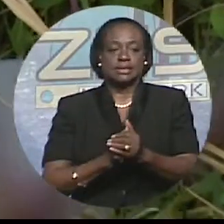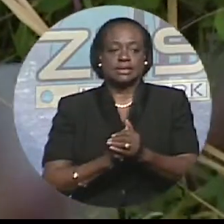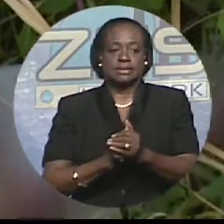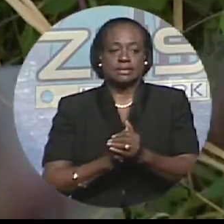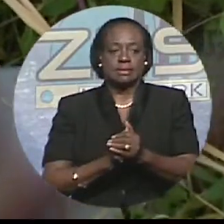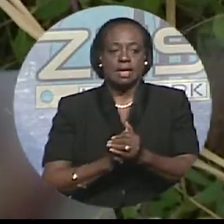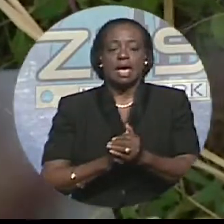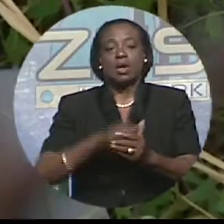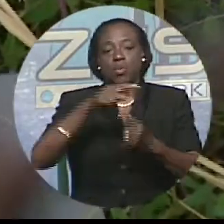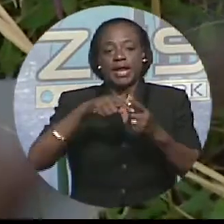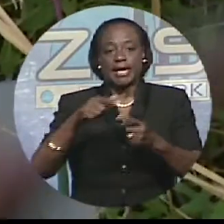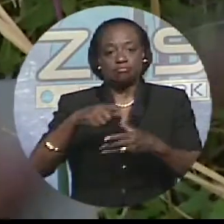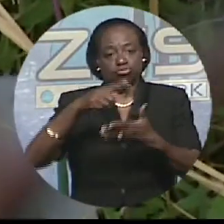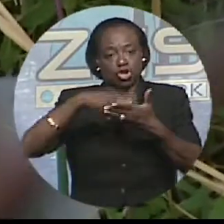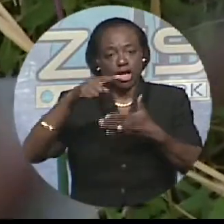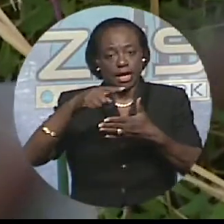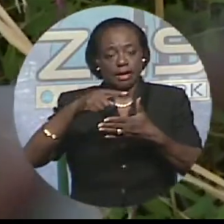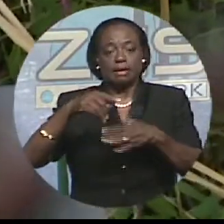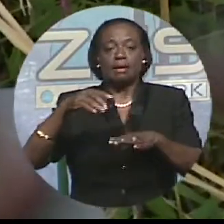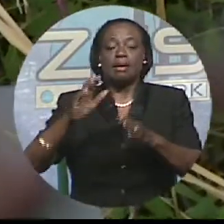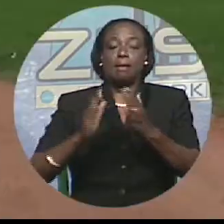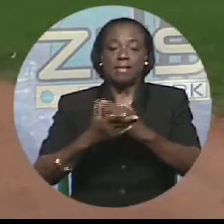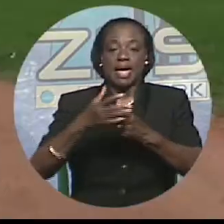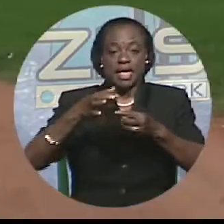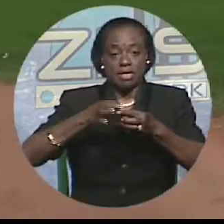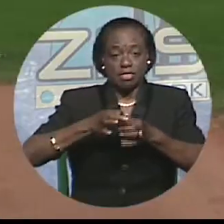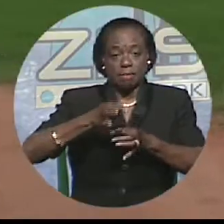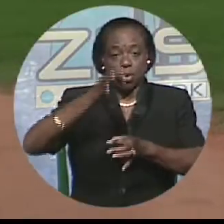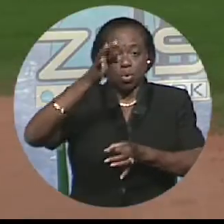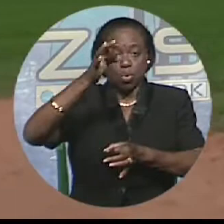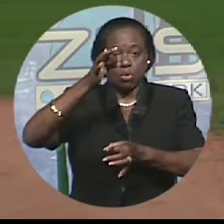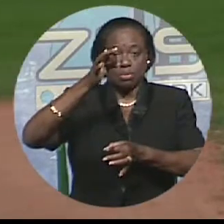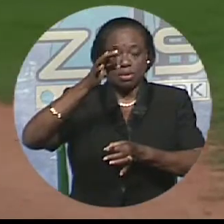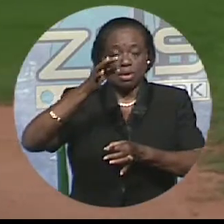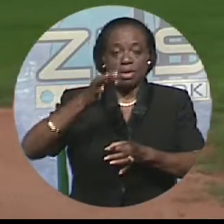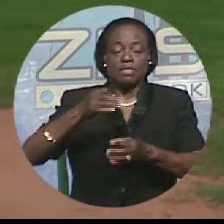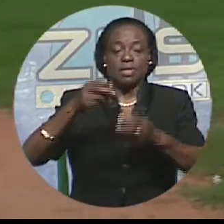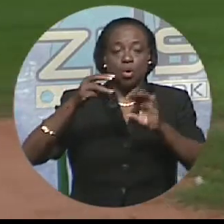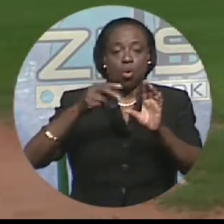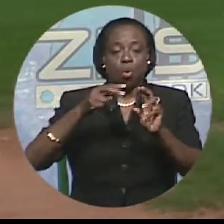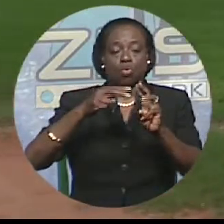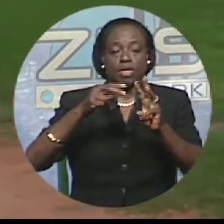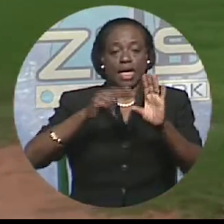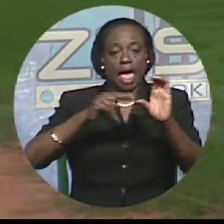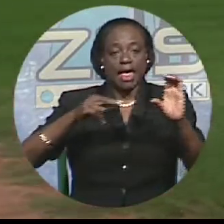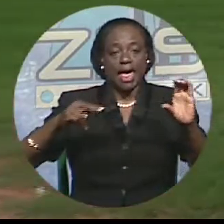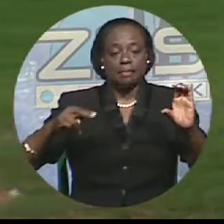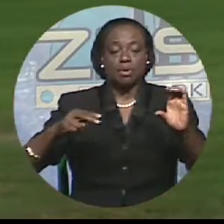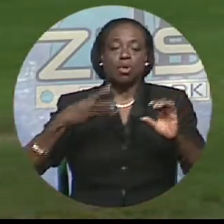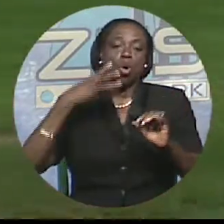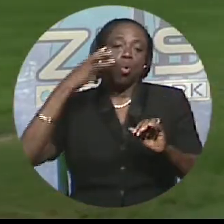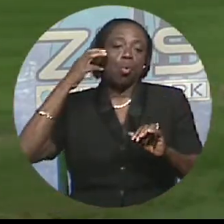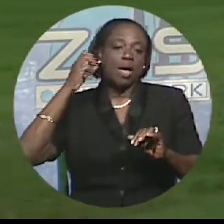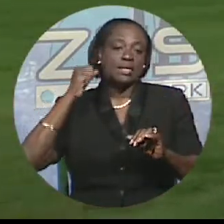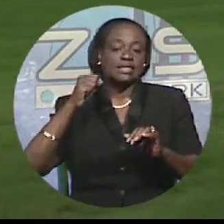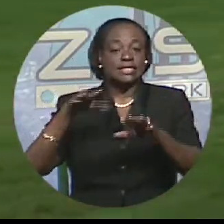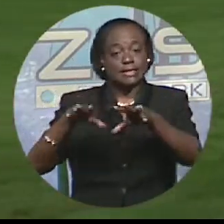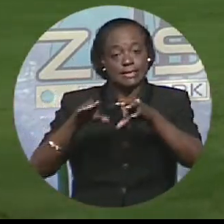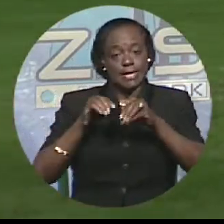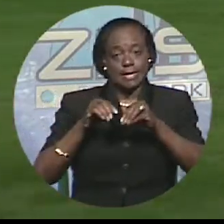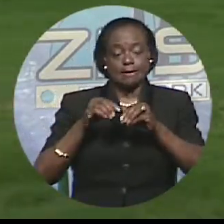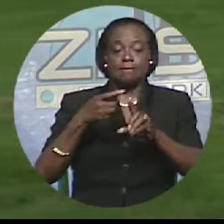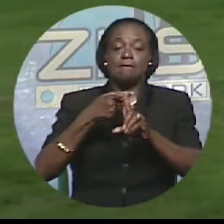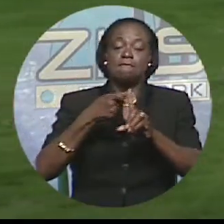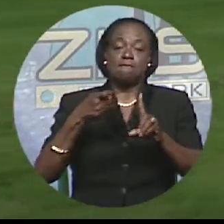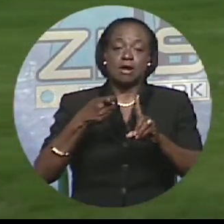conduits with the piping was cut, and the copper was taken from the 4 poles that we